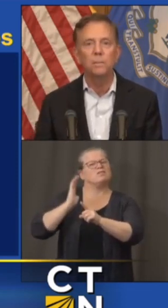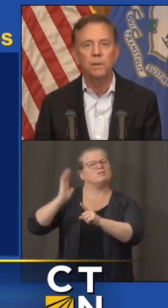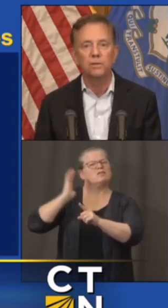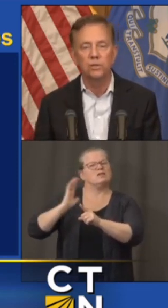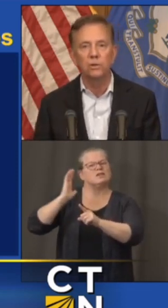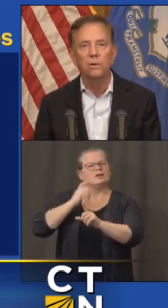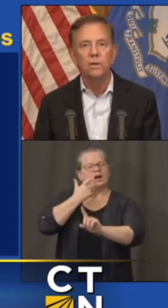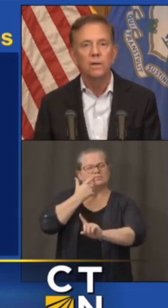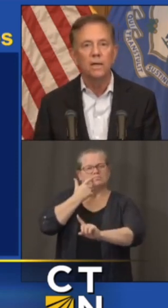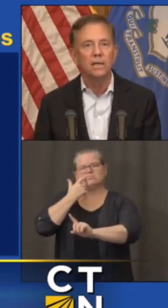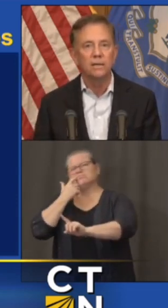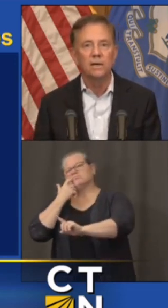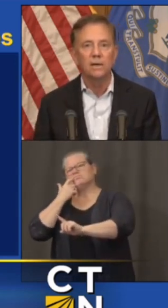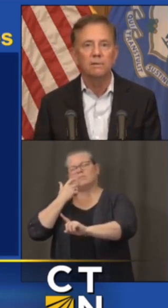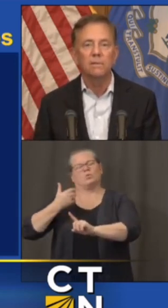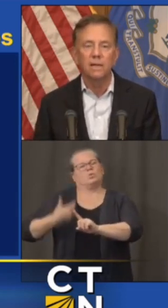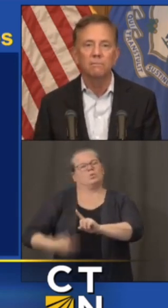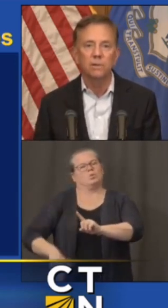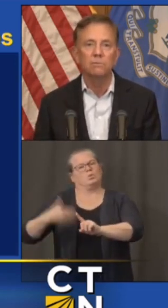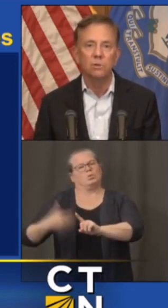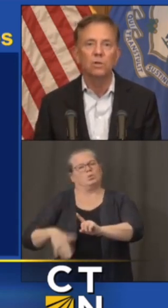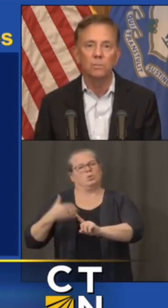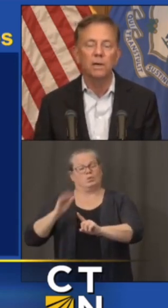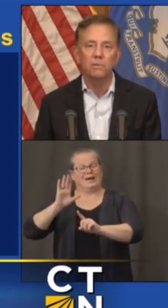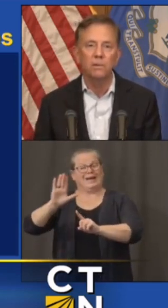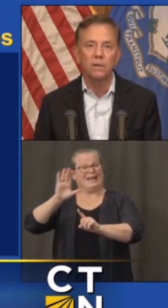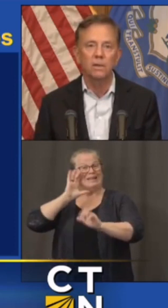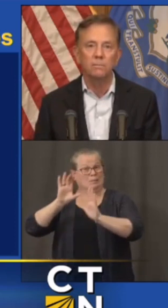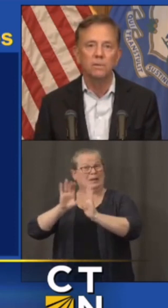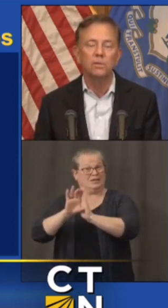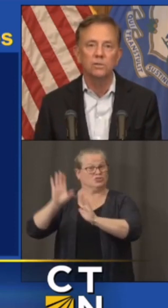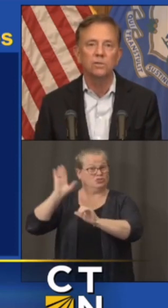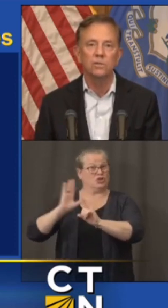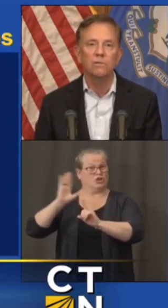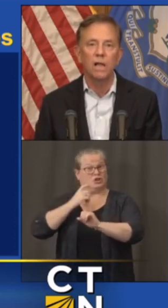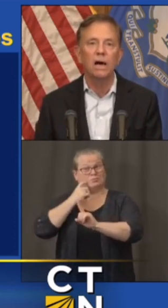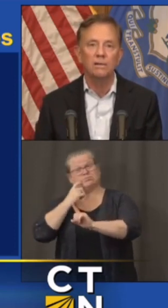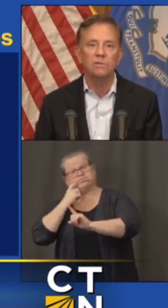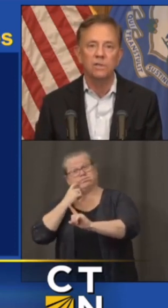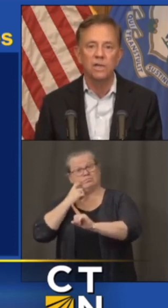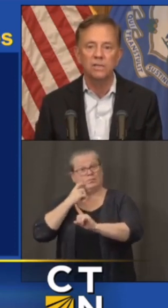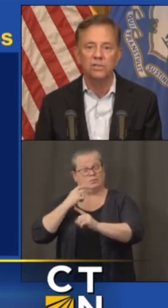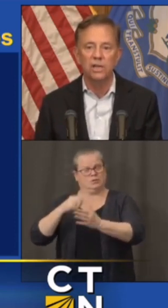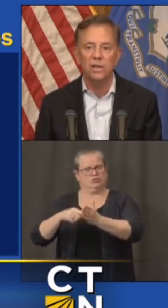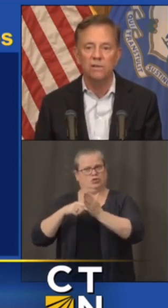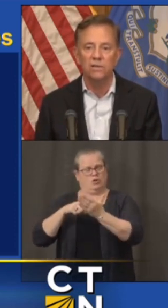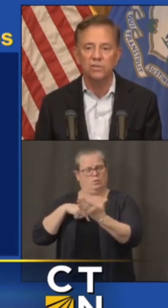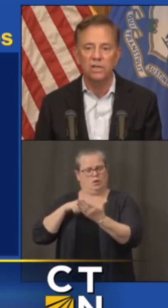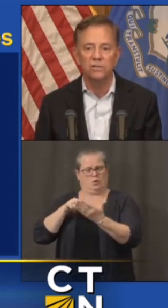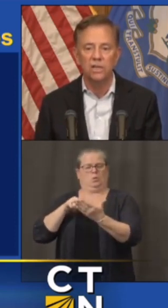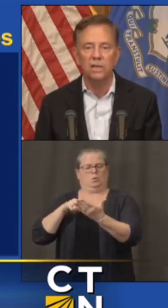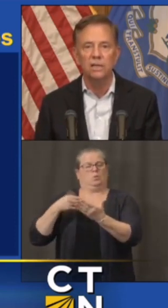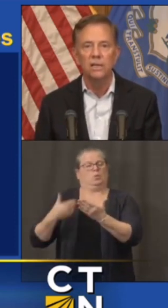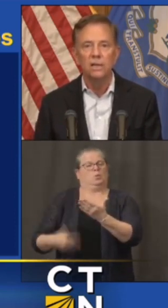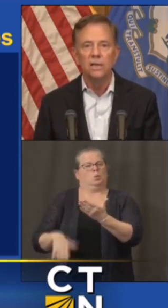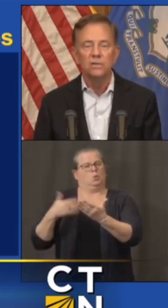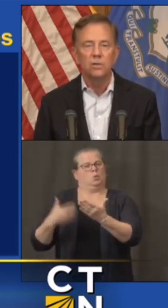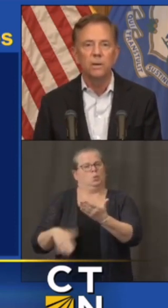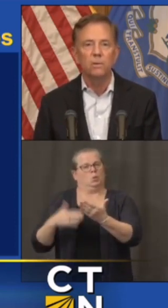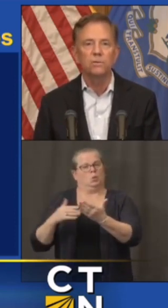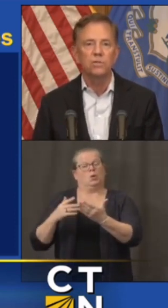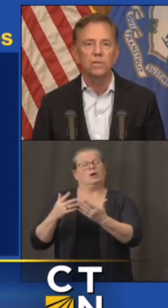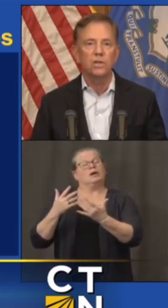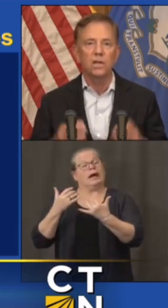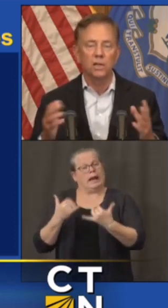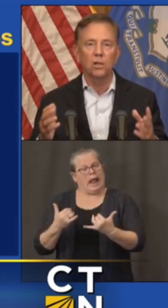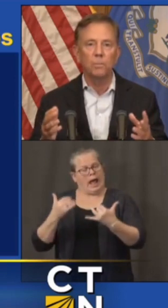showed me the picture, and then we talked about the dozens of lives that he has saved since then. So